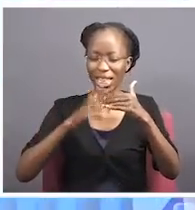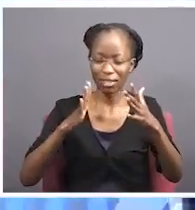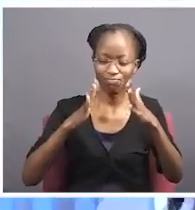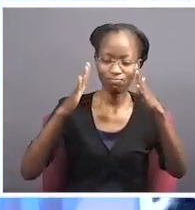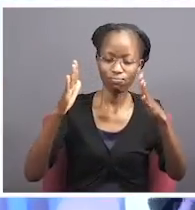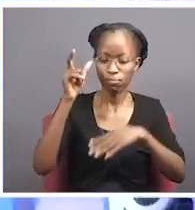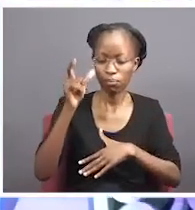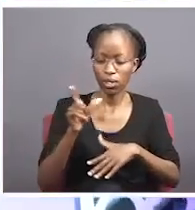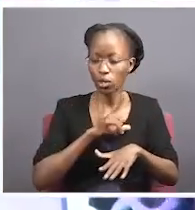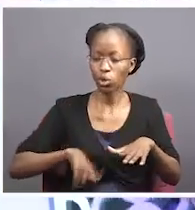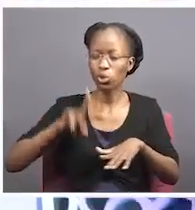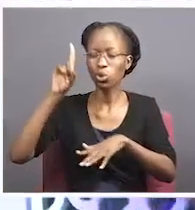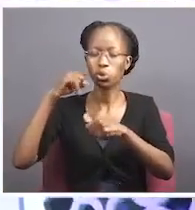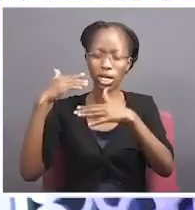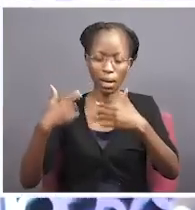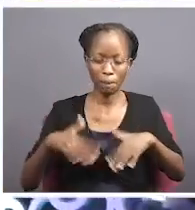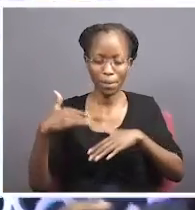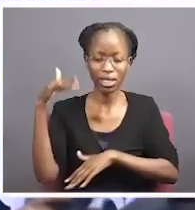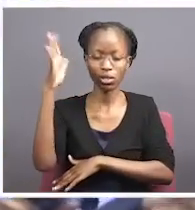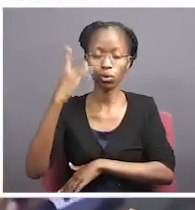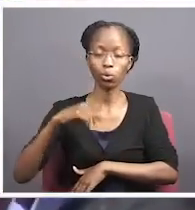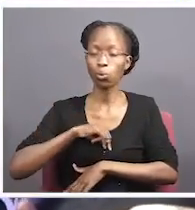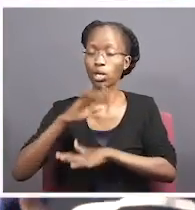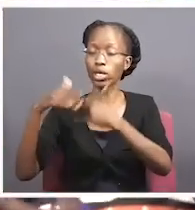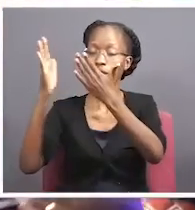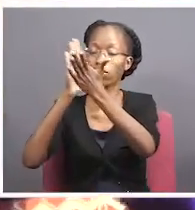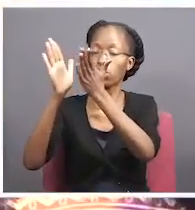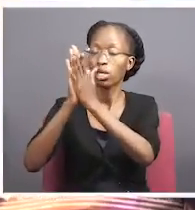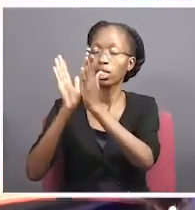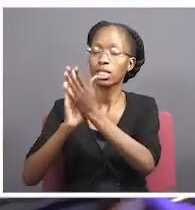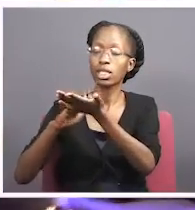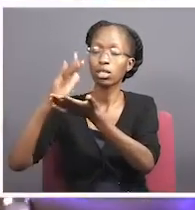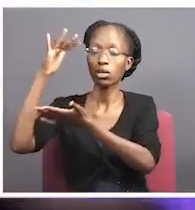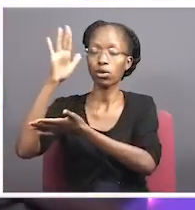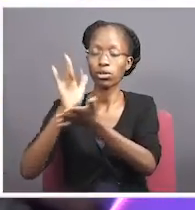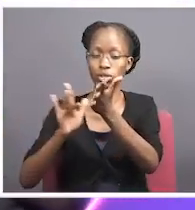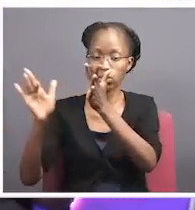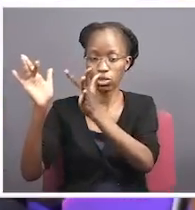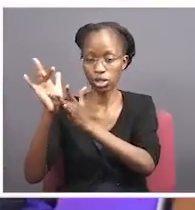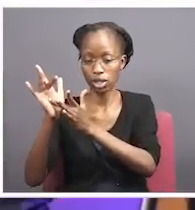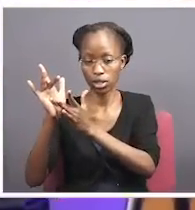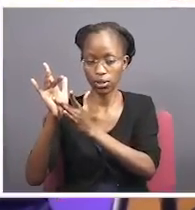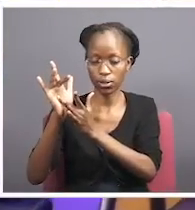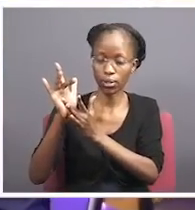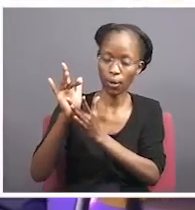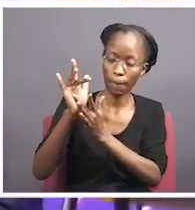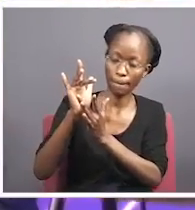God. You're an amazing God. We praise you. We glorify you, Jesus.